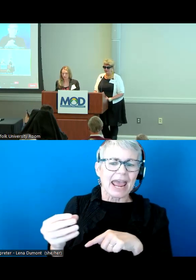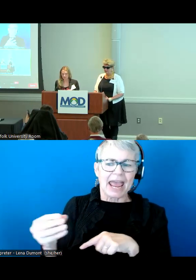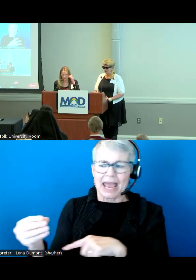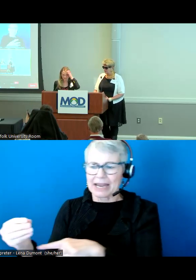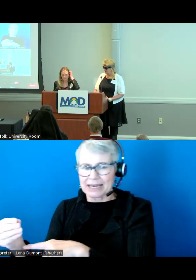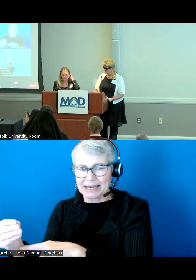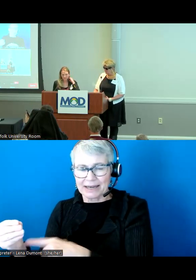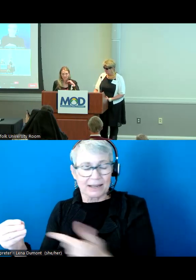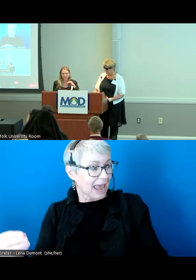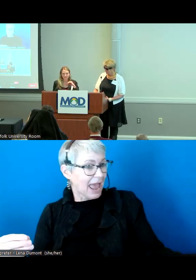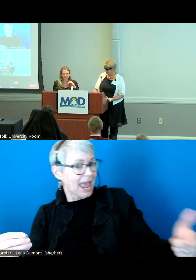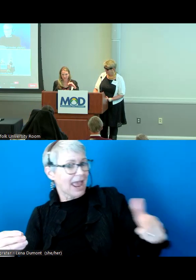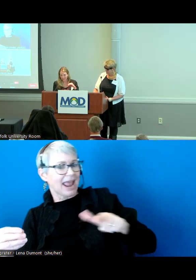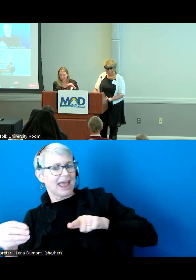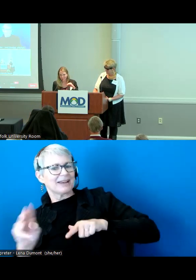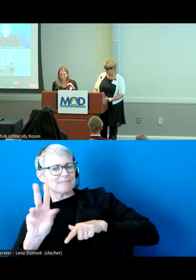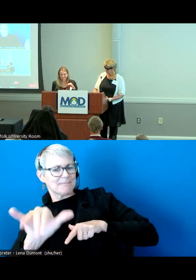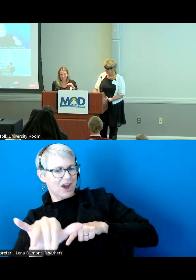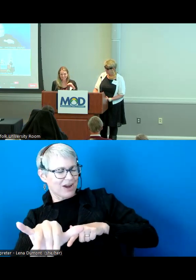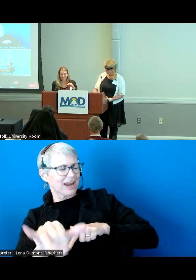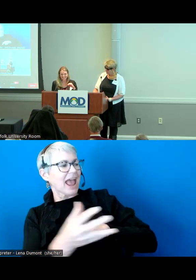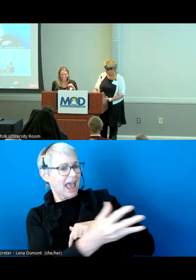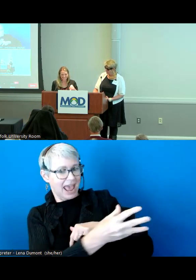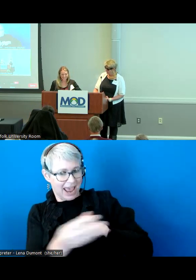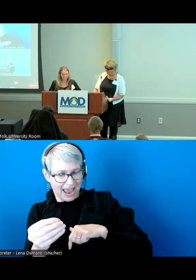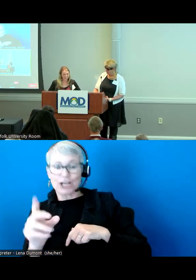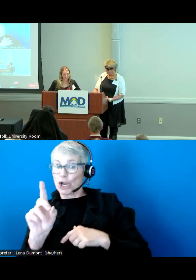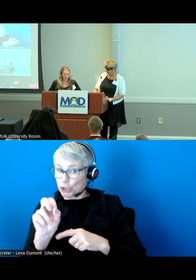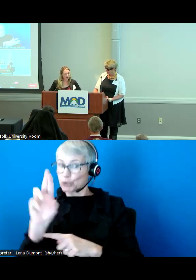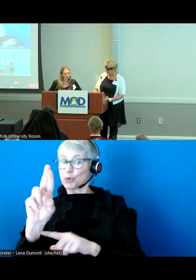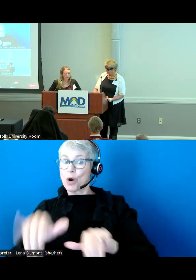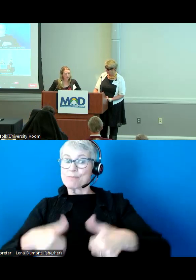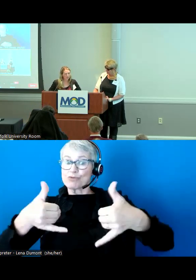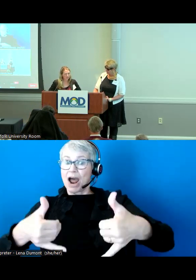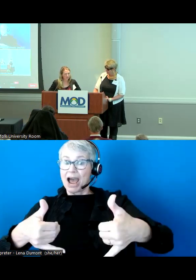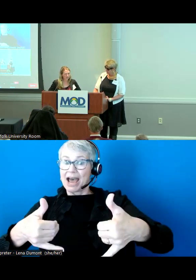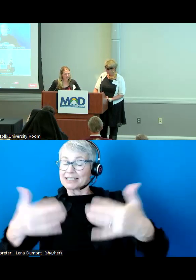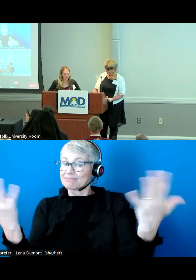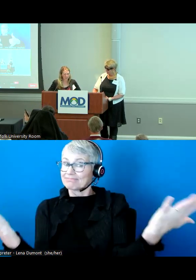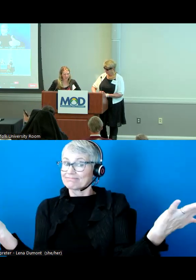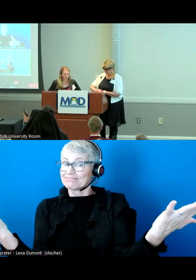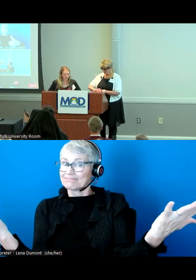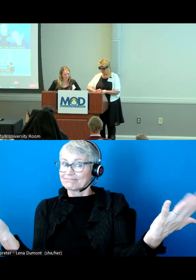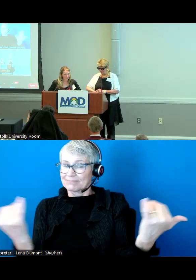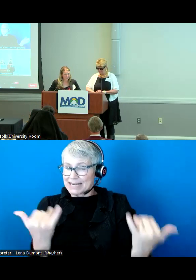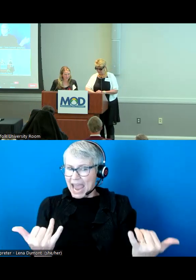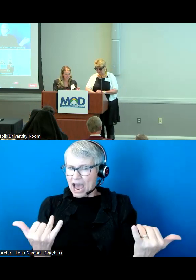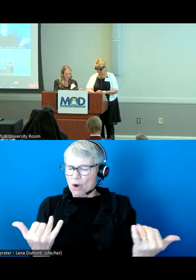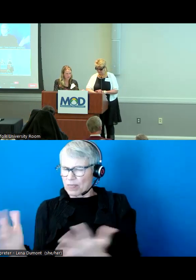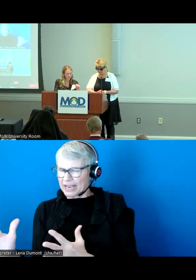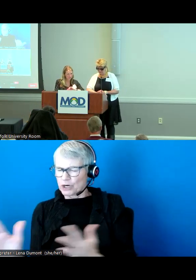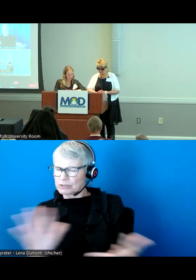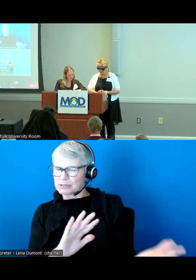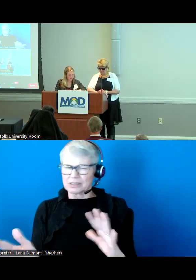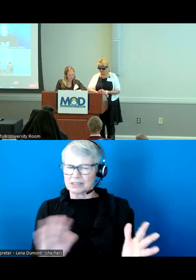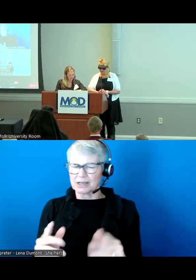we are going to have a door prize, and are we going to wait till the very end? Yes, no. we will. We're gonna give it now. What time is it now? It's